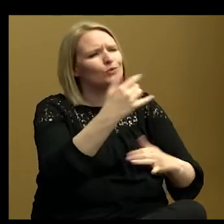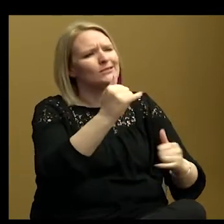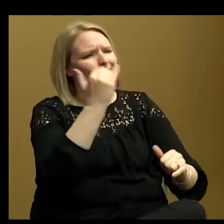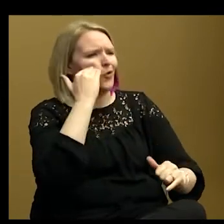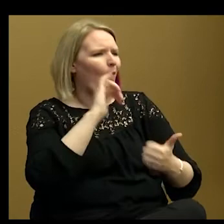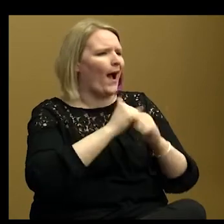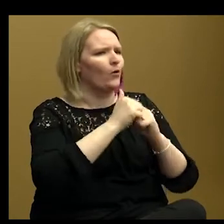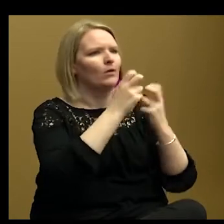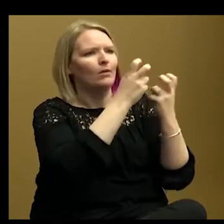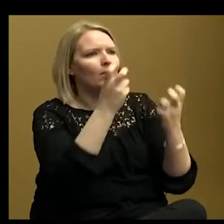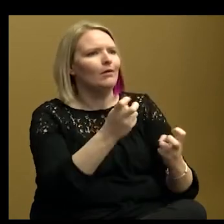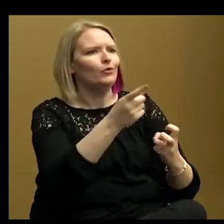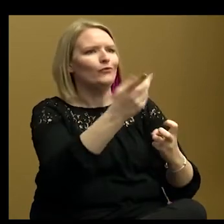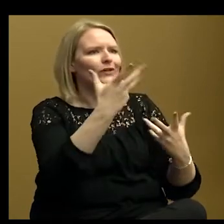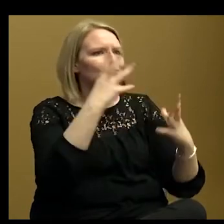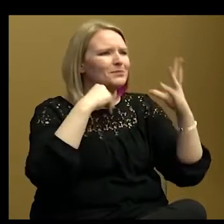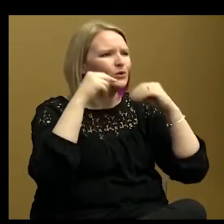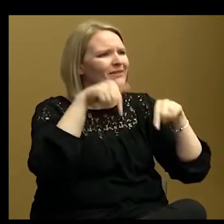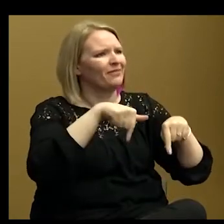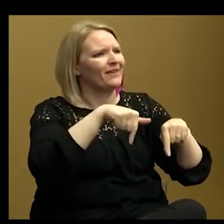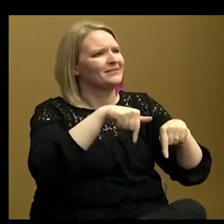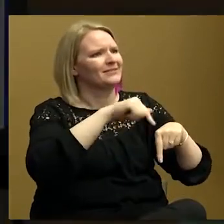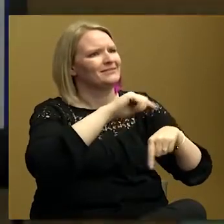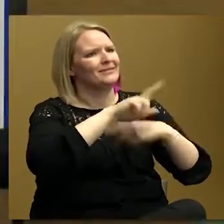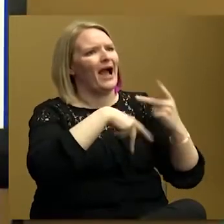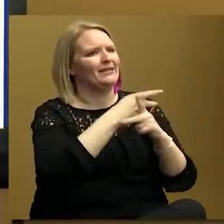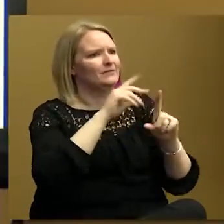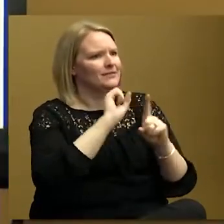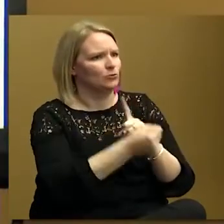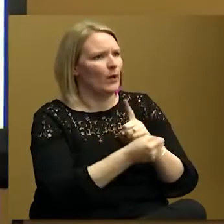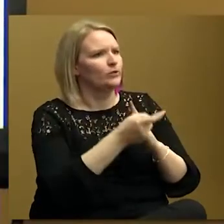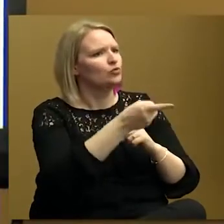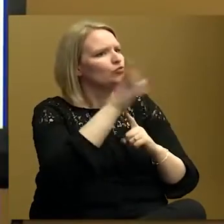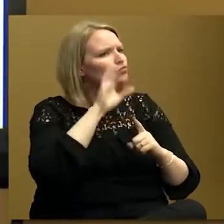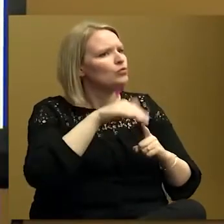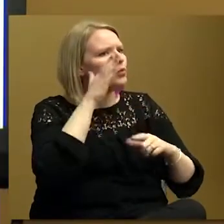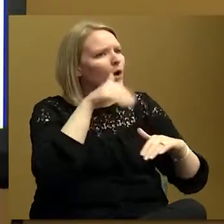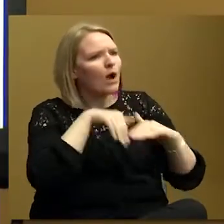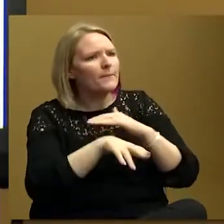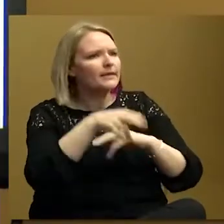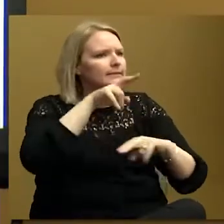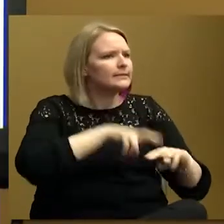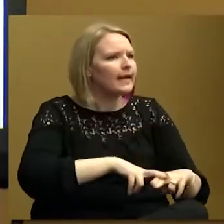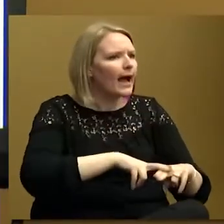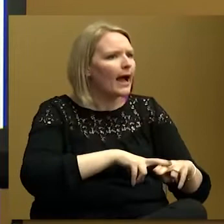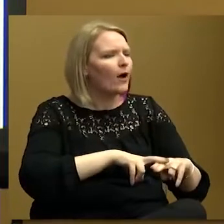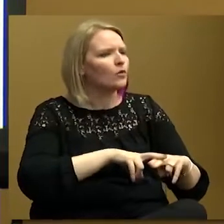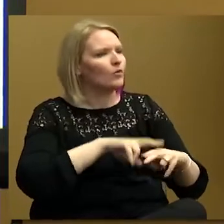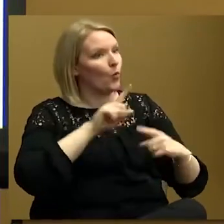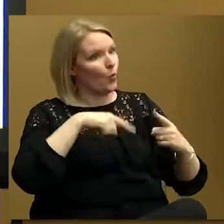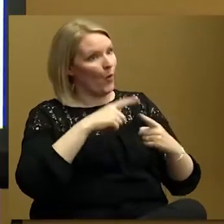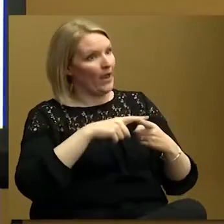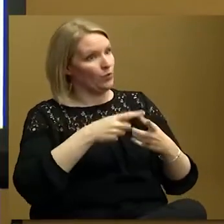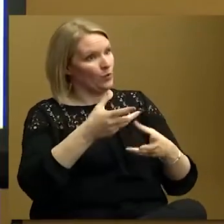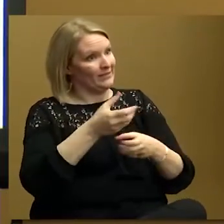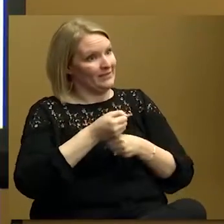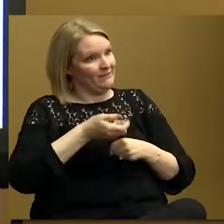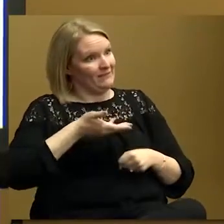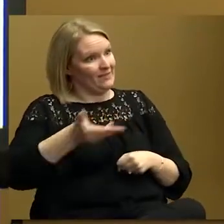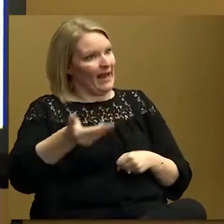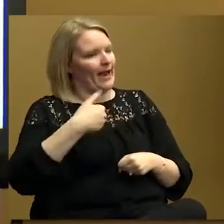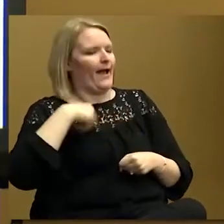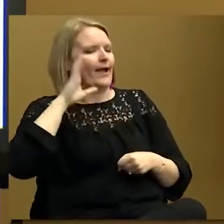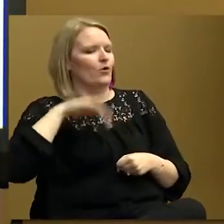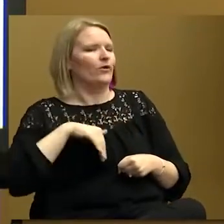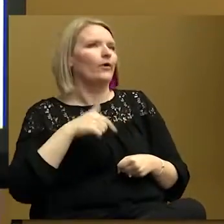prior experience like this, so you knew you were going to come in and sit down. You actually knew when you got the invitation, oh, I'm going to go and I'm going to sit